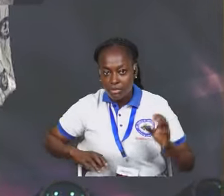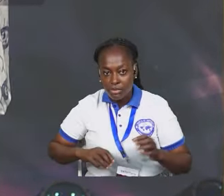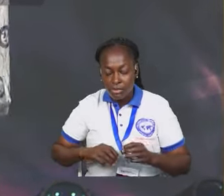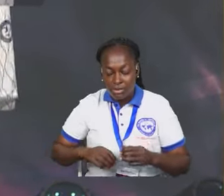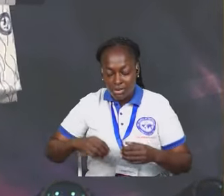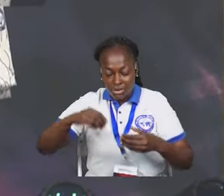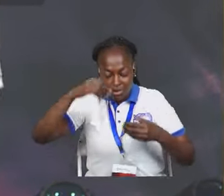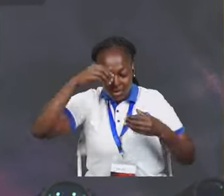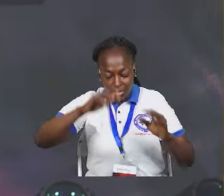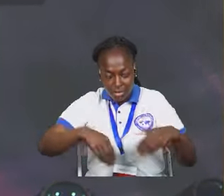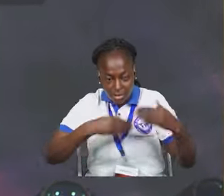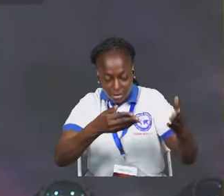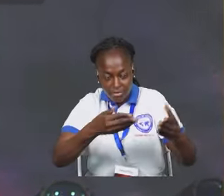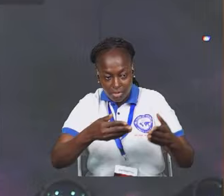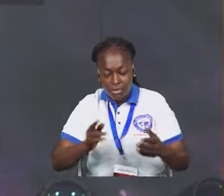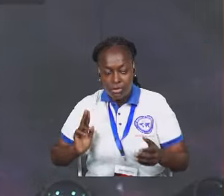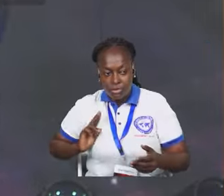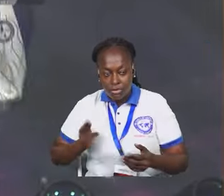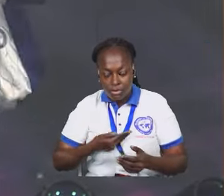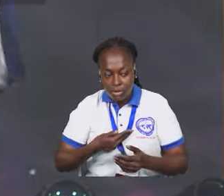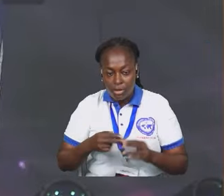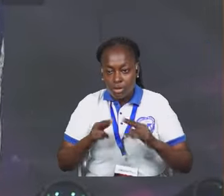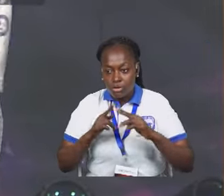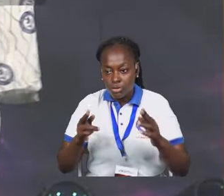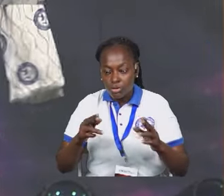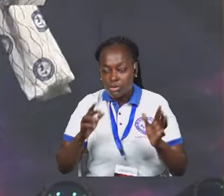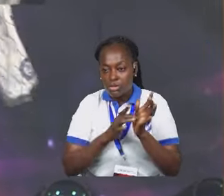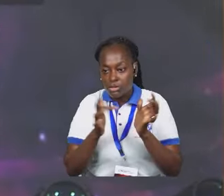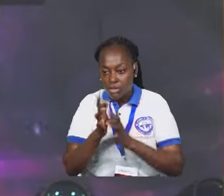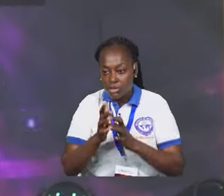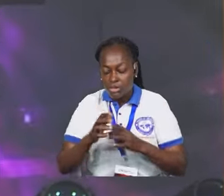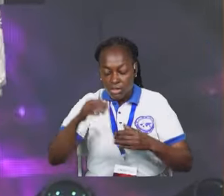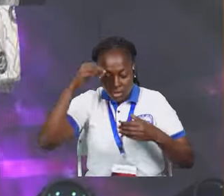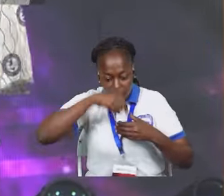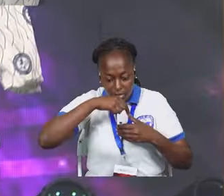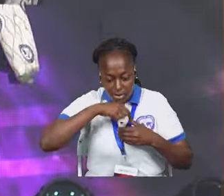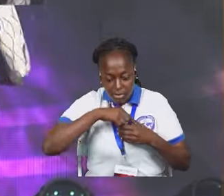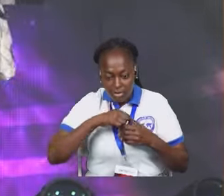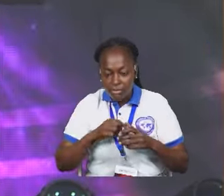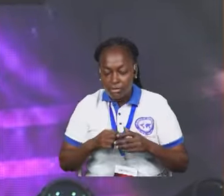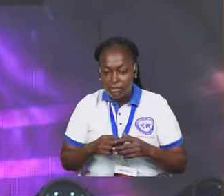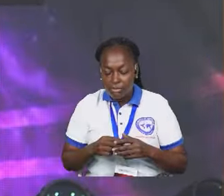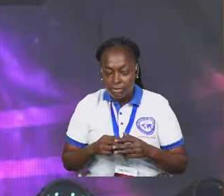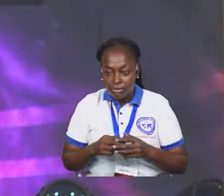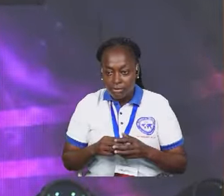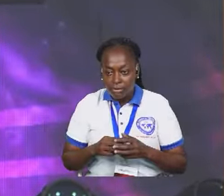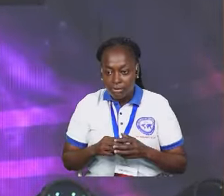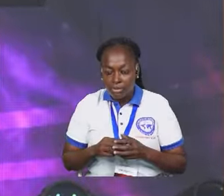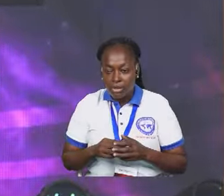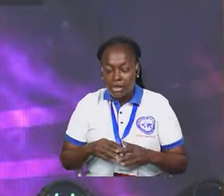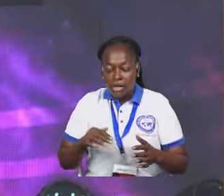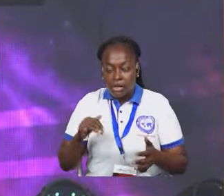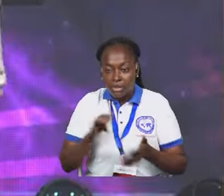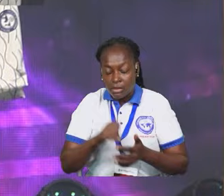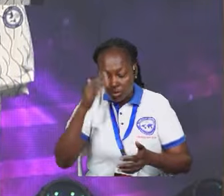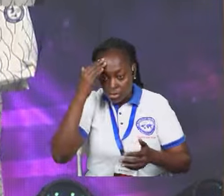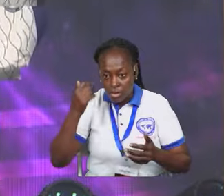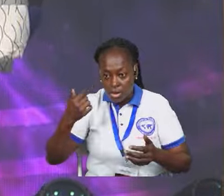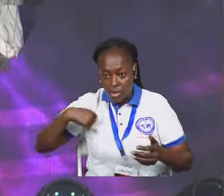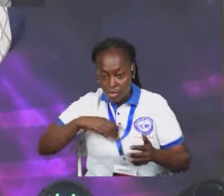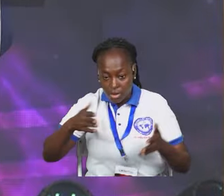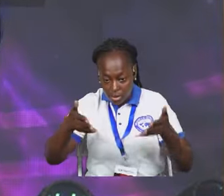He has given him to us. And so Jesus is in us. That is why we have